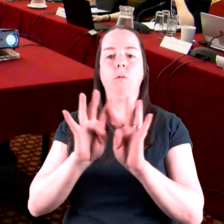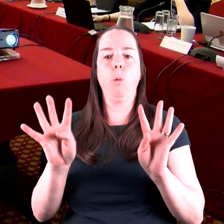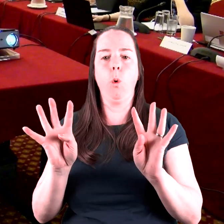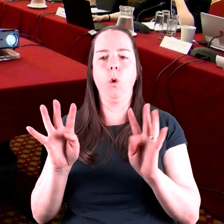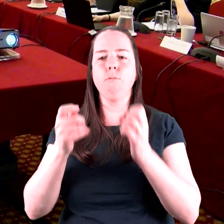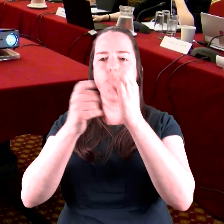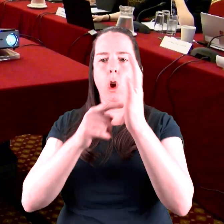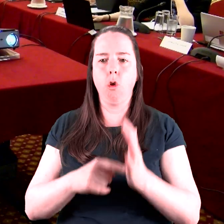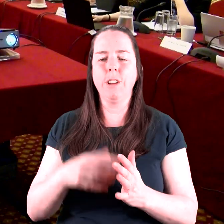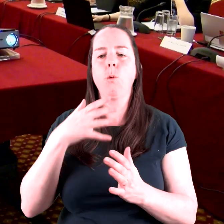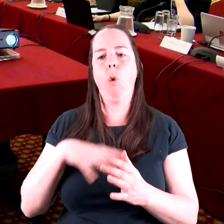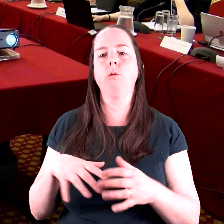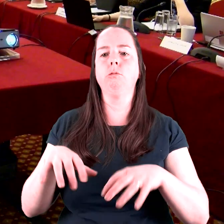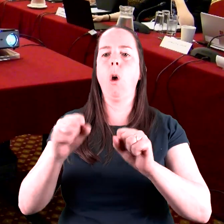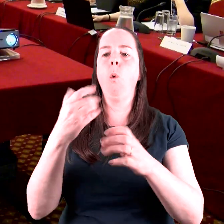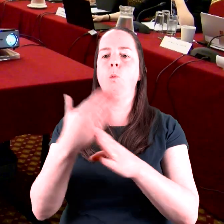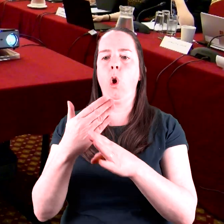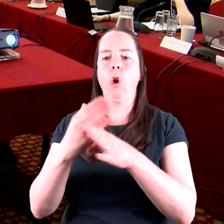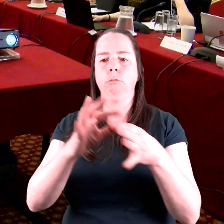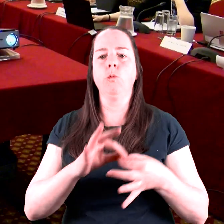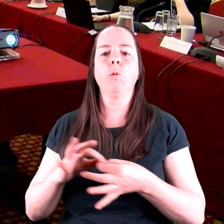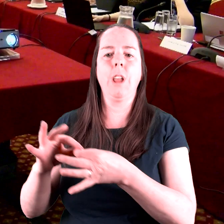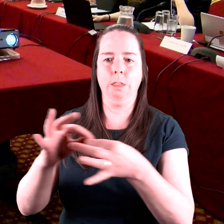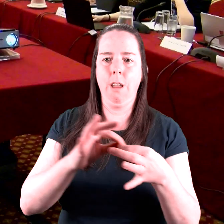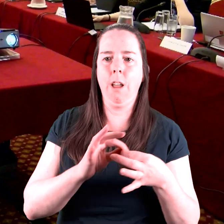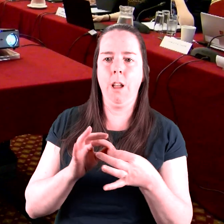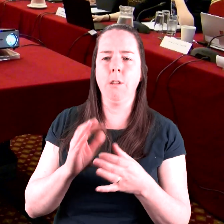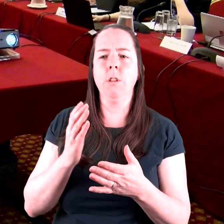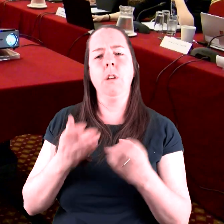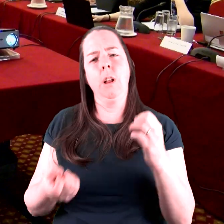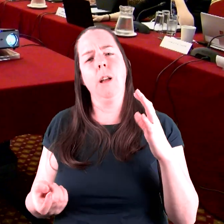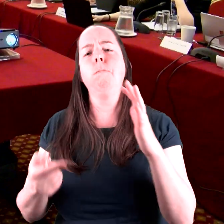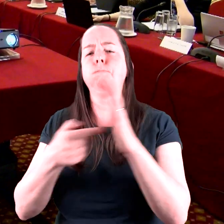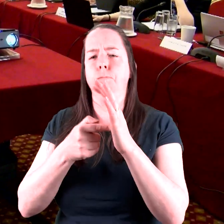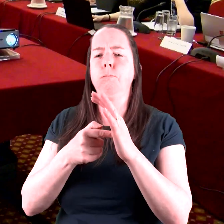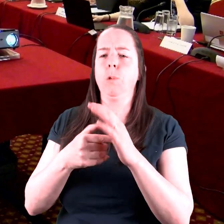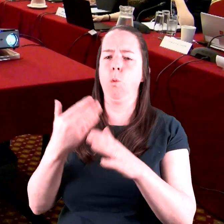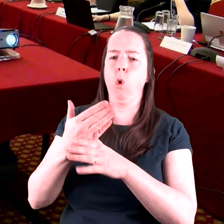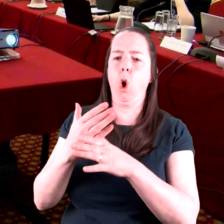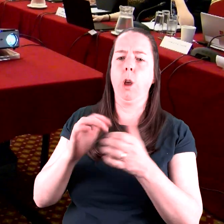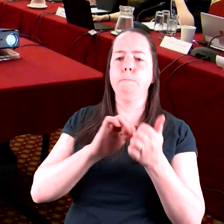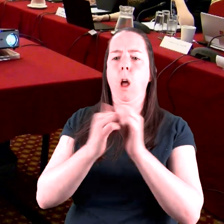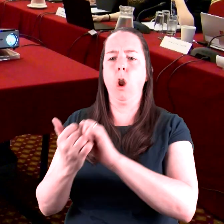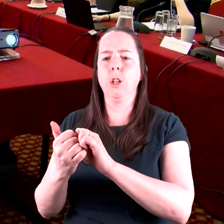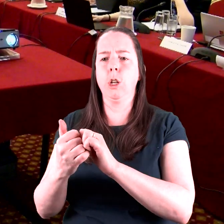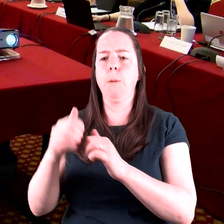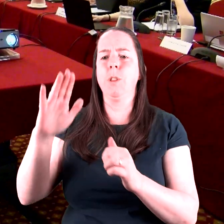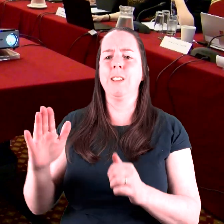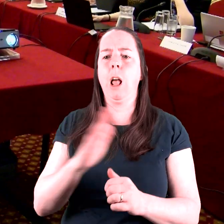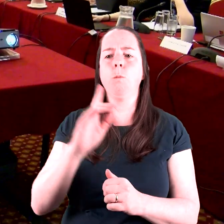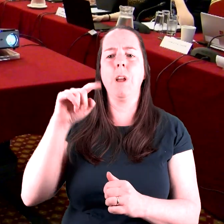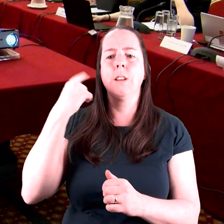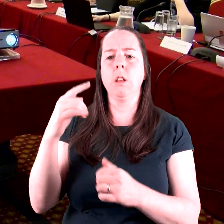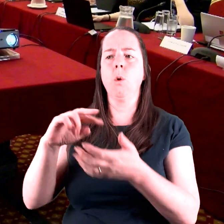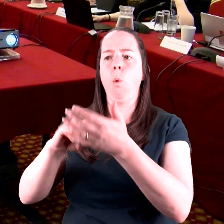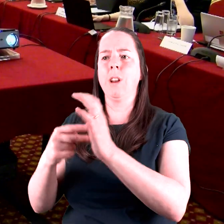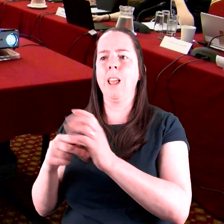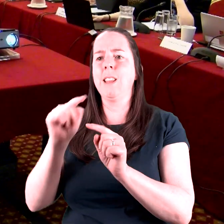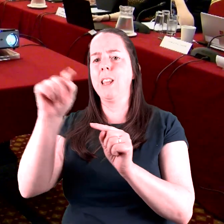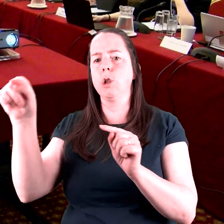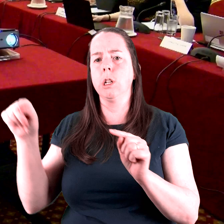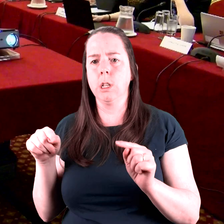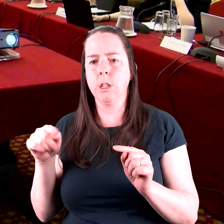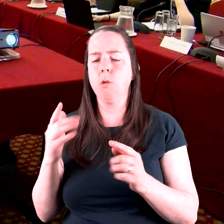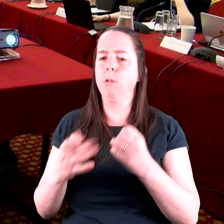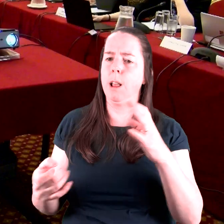to the board some priorities that we want to begin to work on together. But really important that we work in partnership with South West